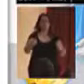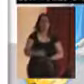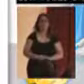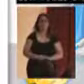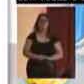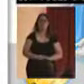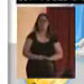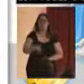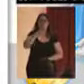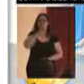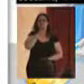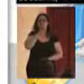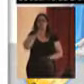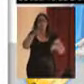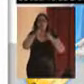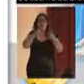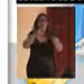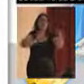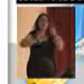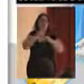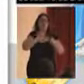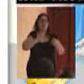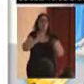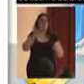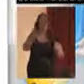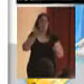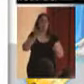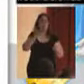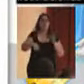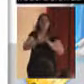with natural voices or natural sounds. Moreover, this information